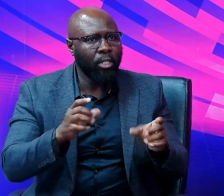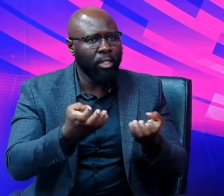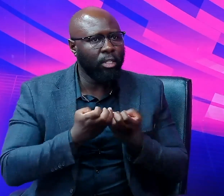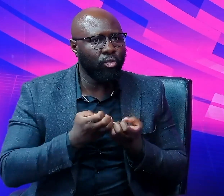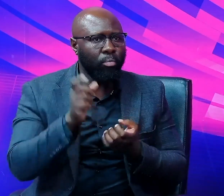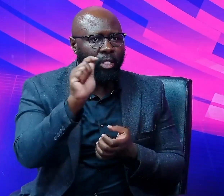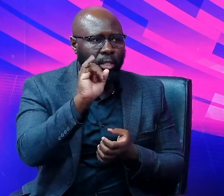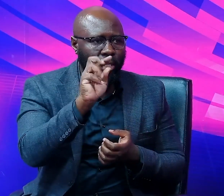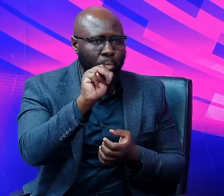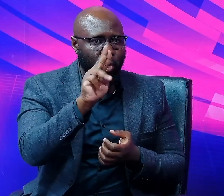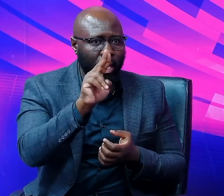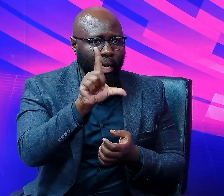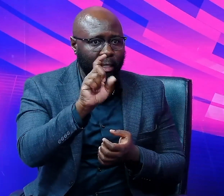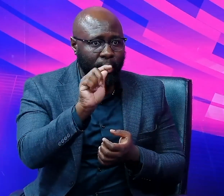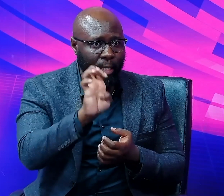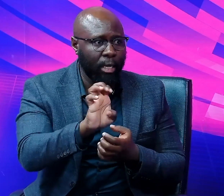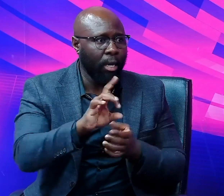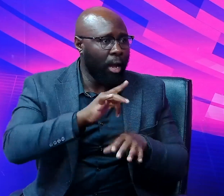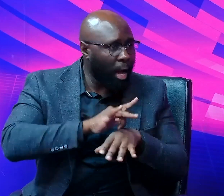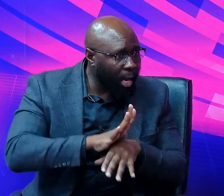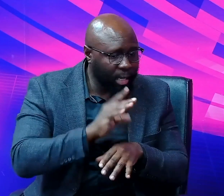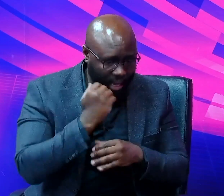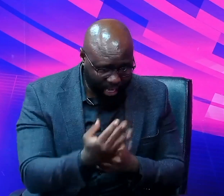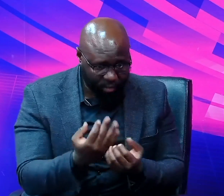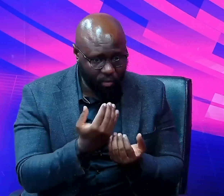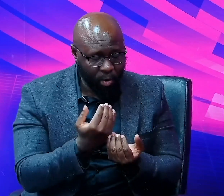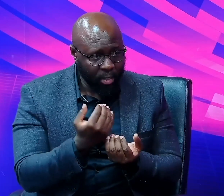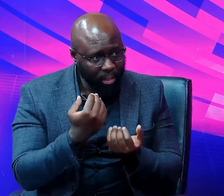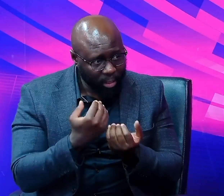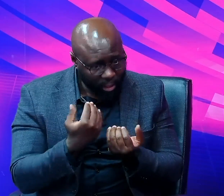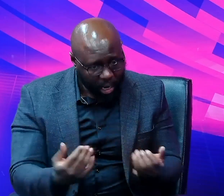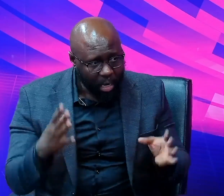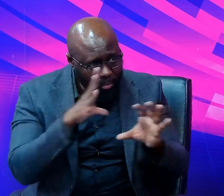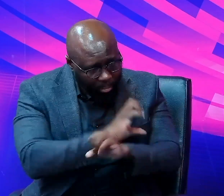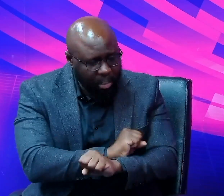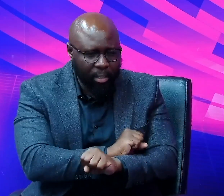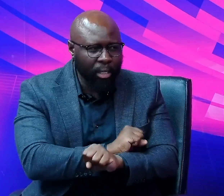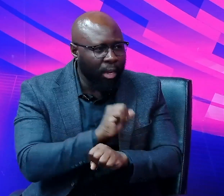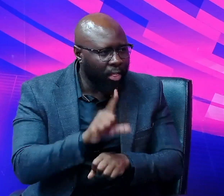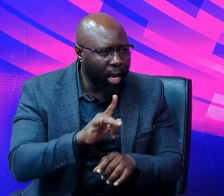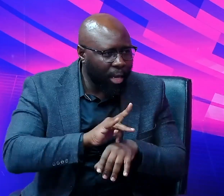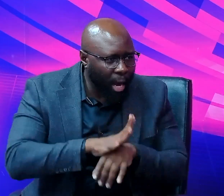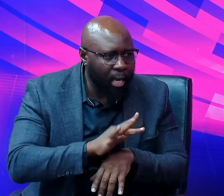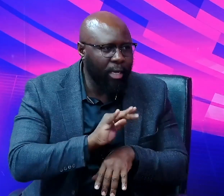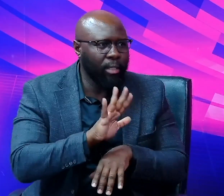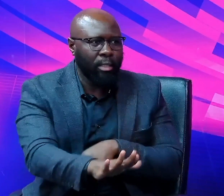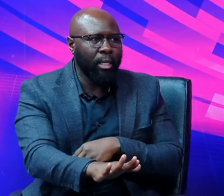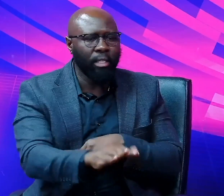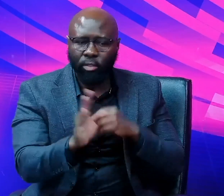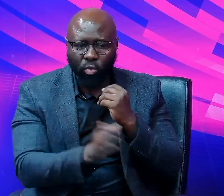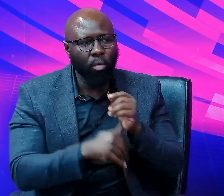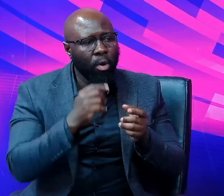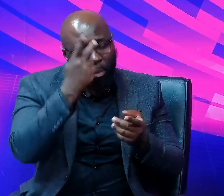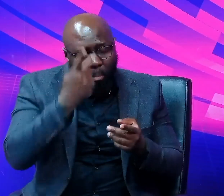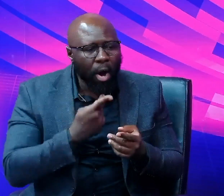the brain processes sign language and it needs to be stimulated early enough. So if a child misses that